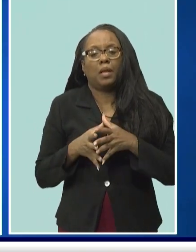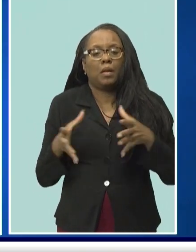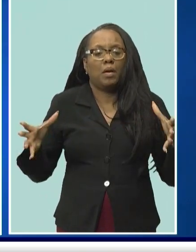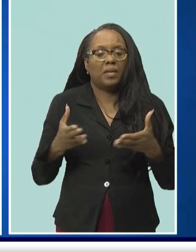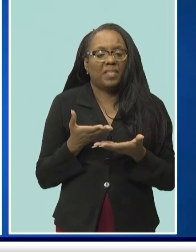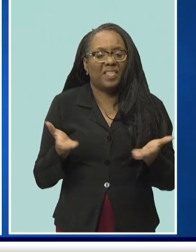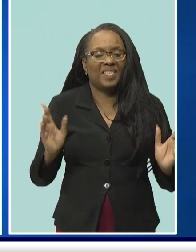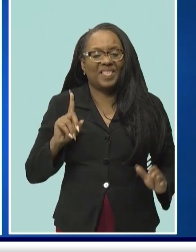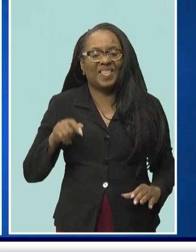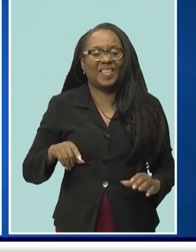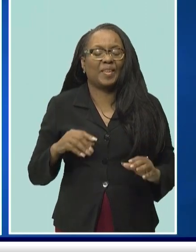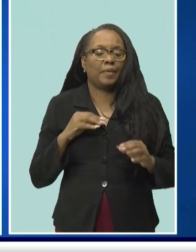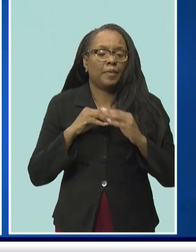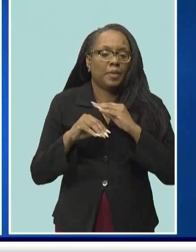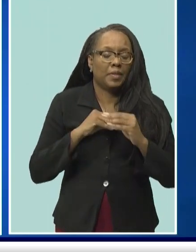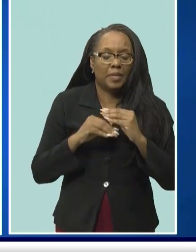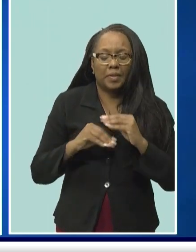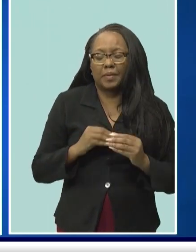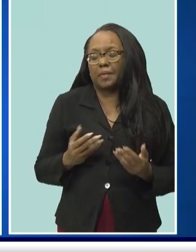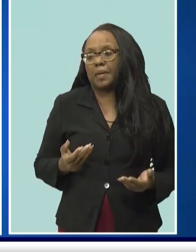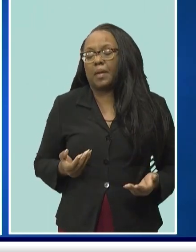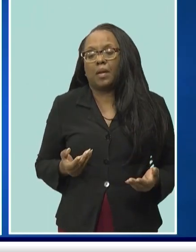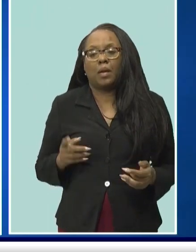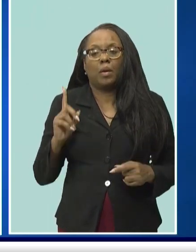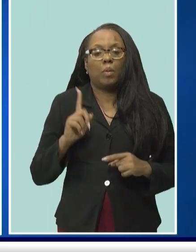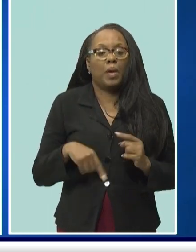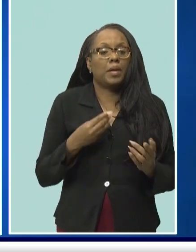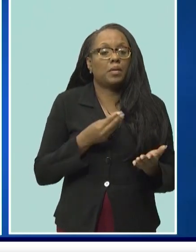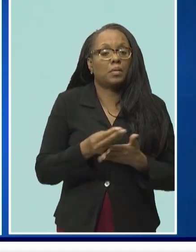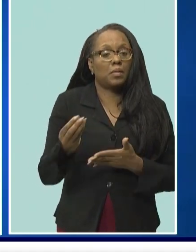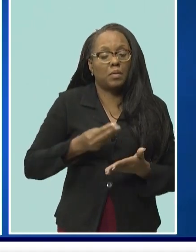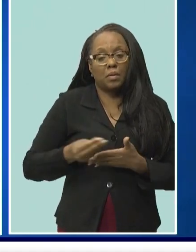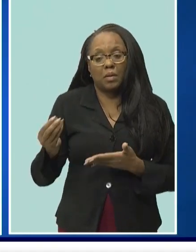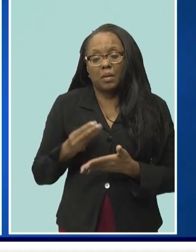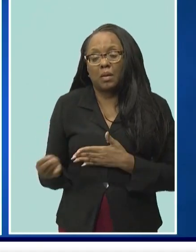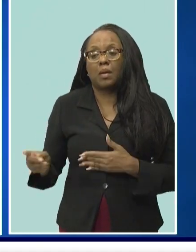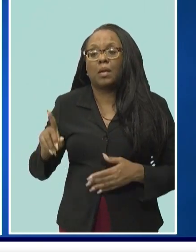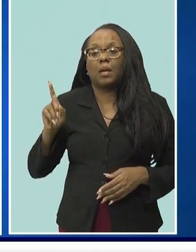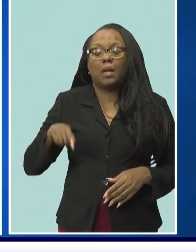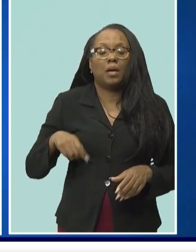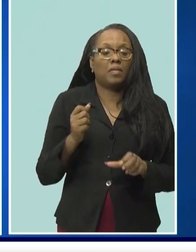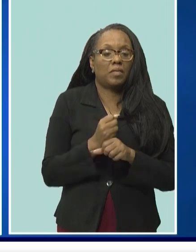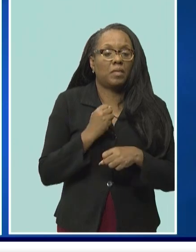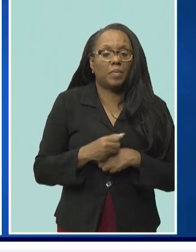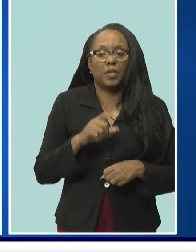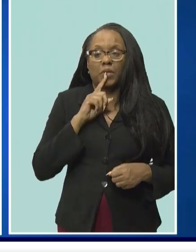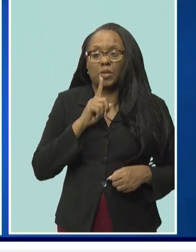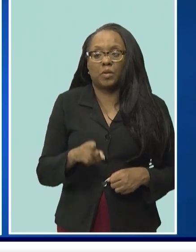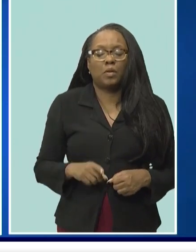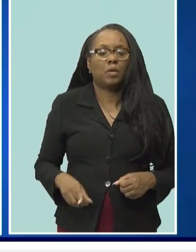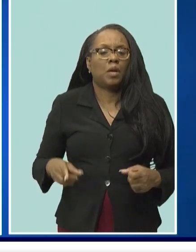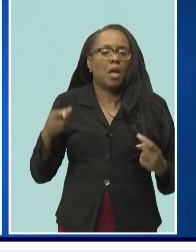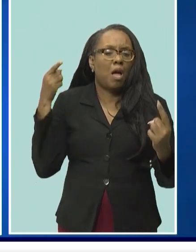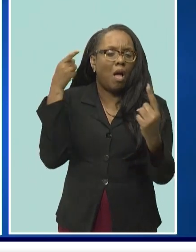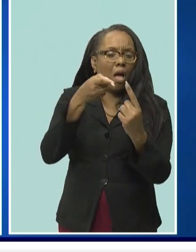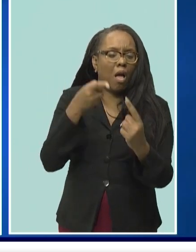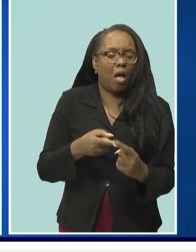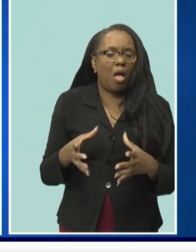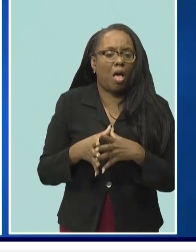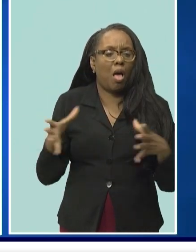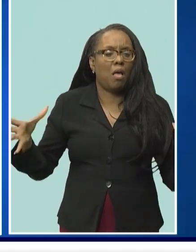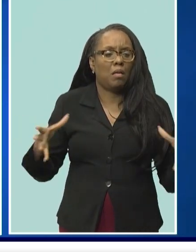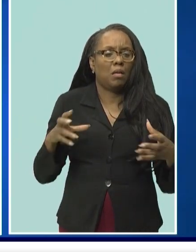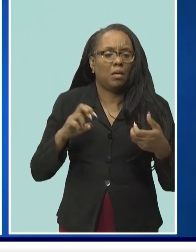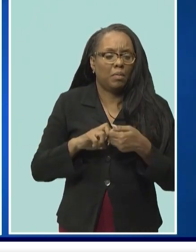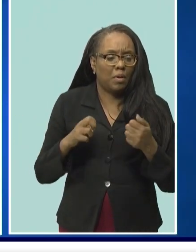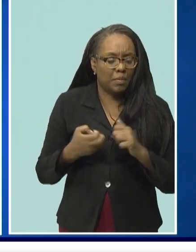therefore, whenever you are spending the money, you have to ensure that when you do spend it, that it really targets as many of those problems as